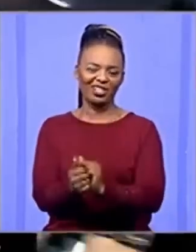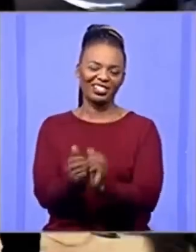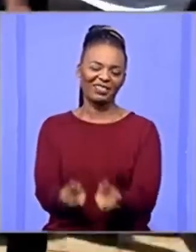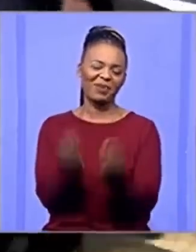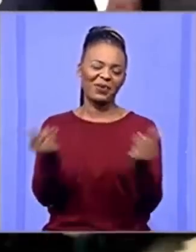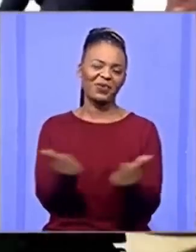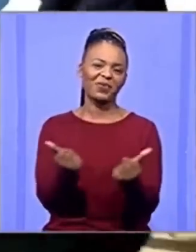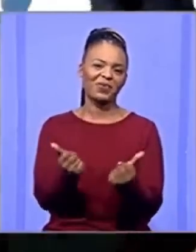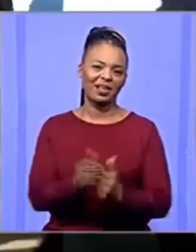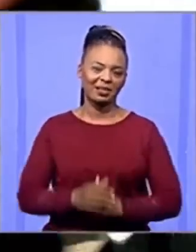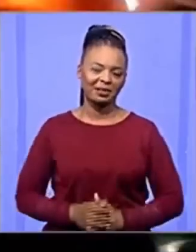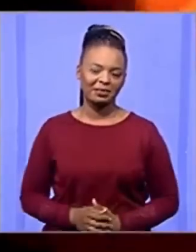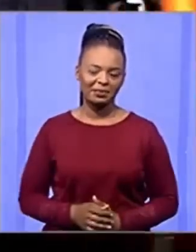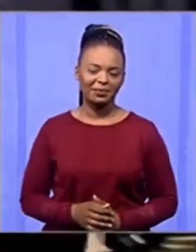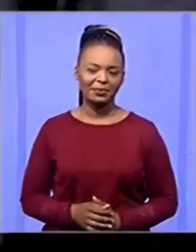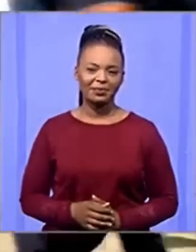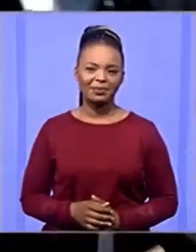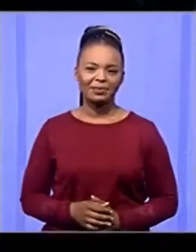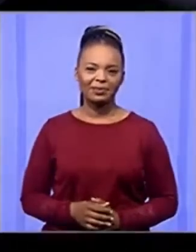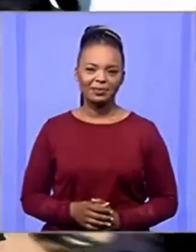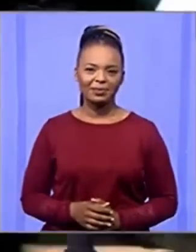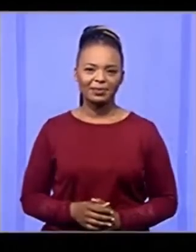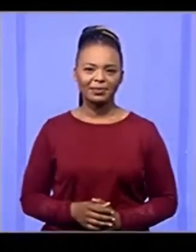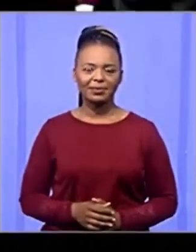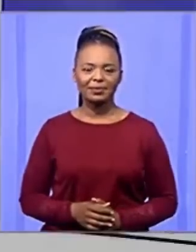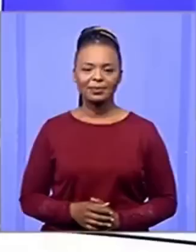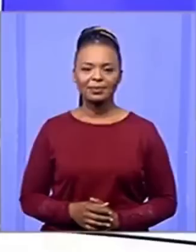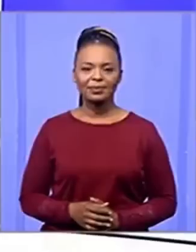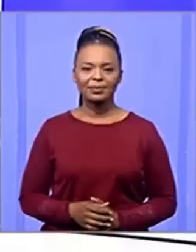Ramara wa ditaba tša SABC Durban.